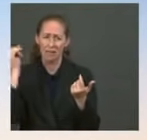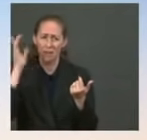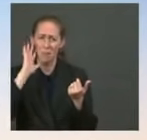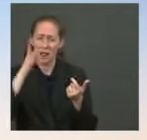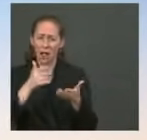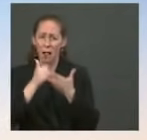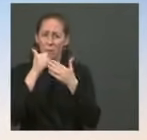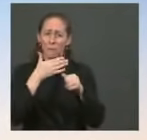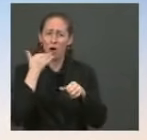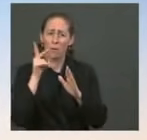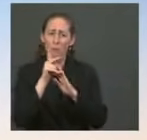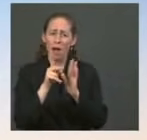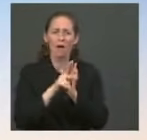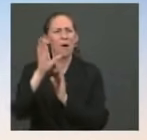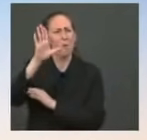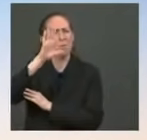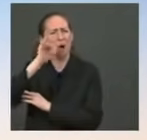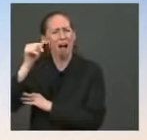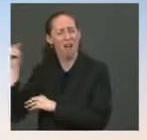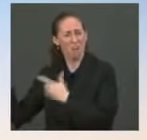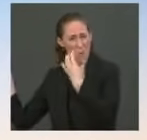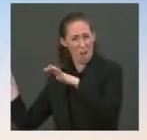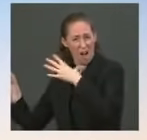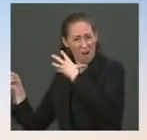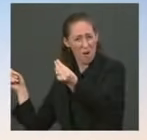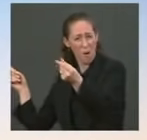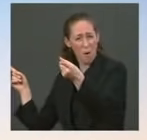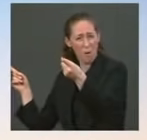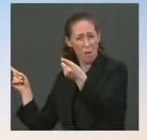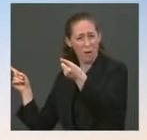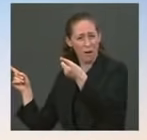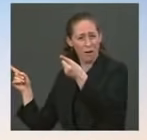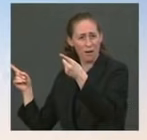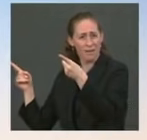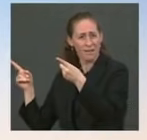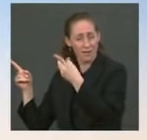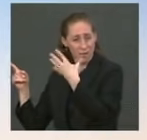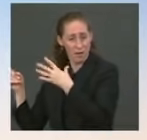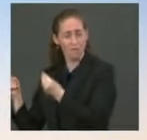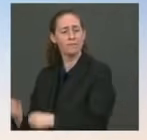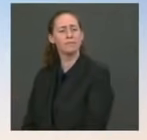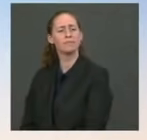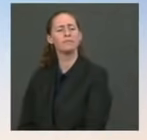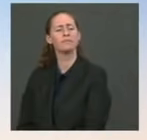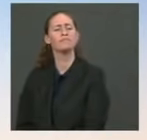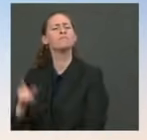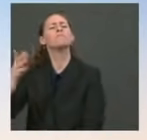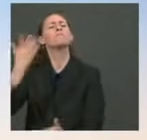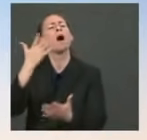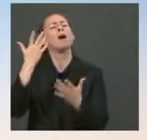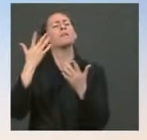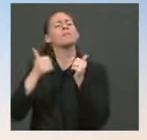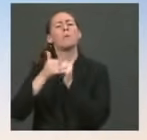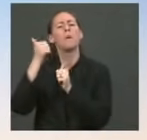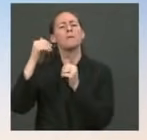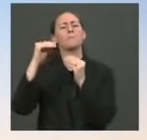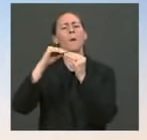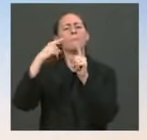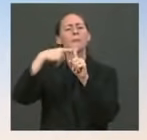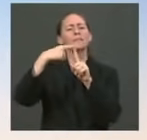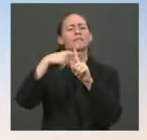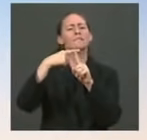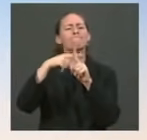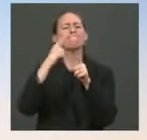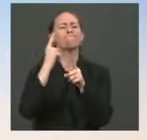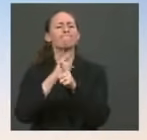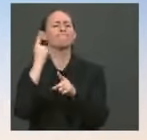Why doesn't he want to go? I don't think it's an issue of wanting to go. I think it's an issue of what's most constructive to address what we see as a